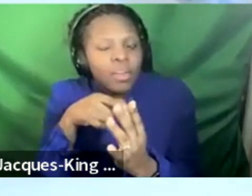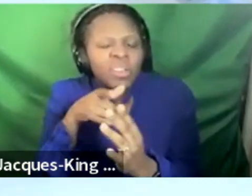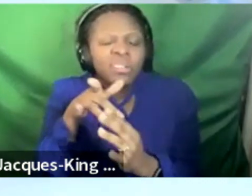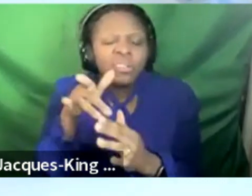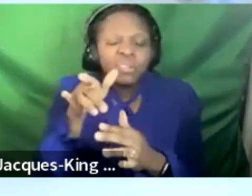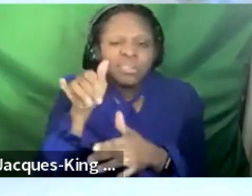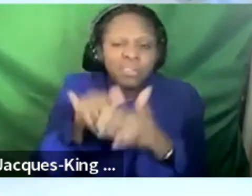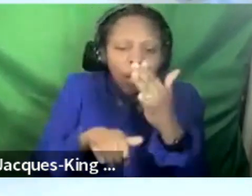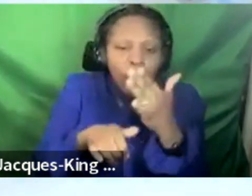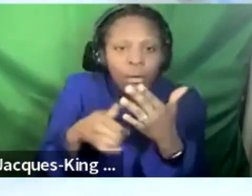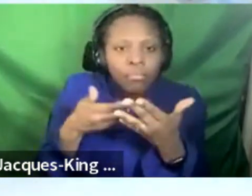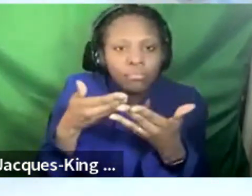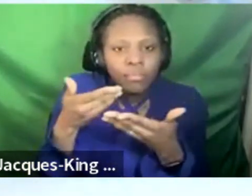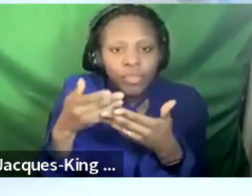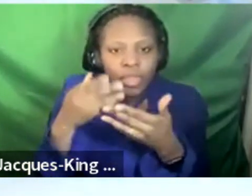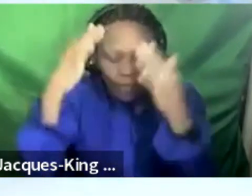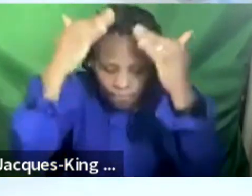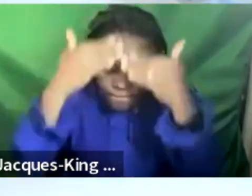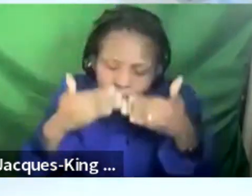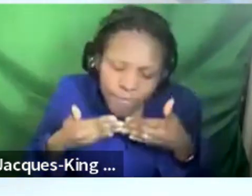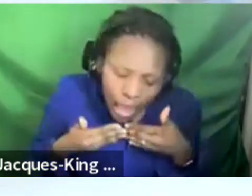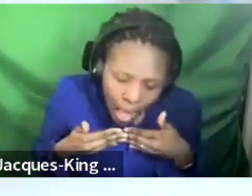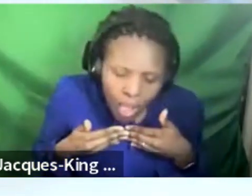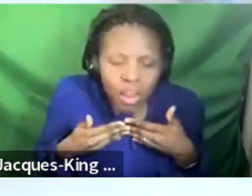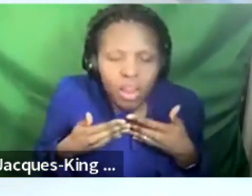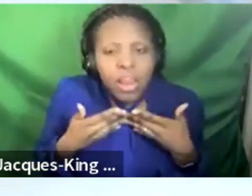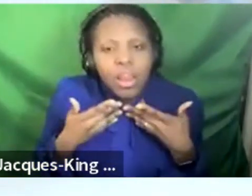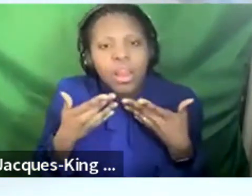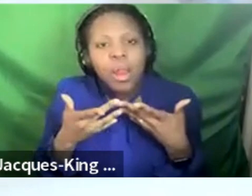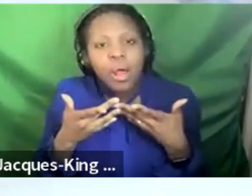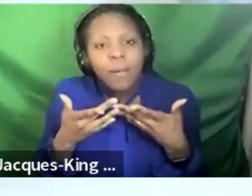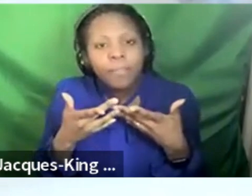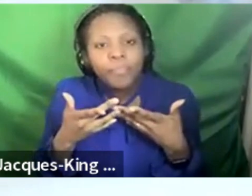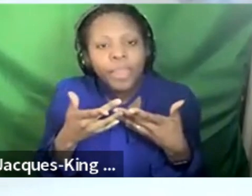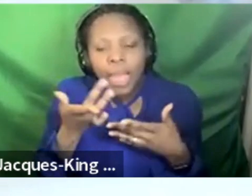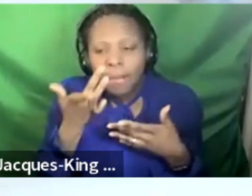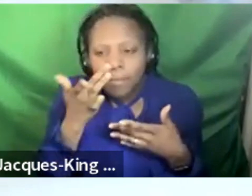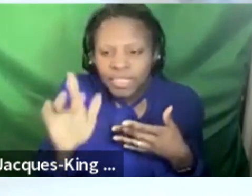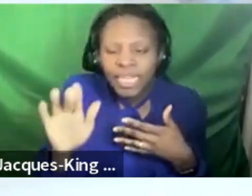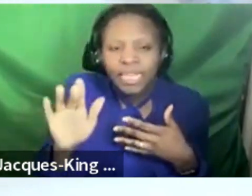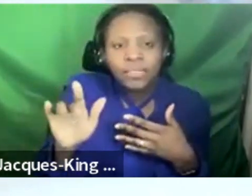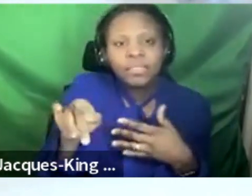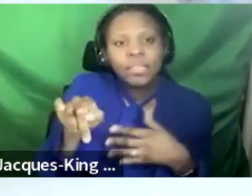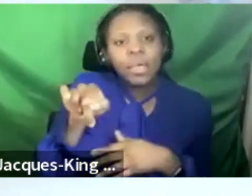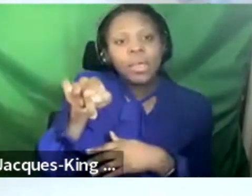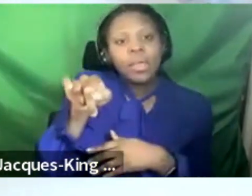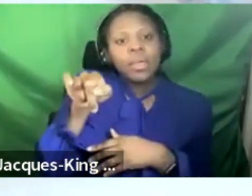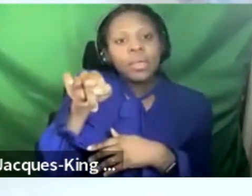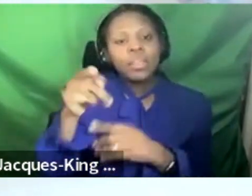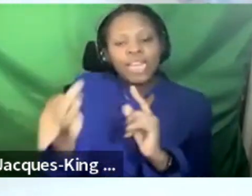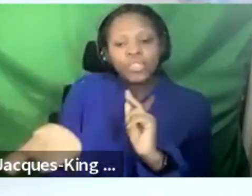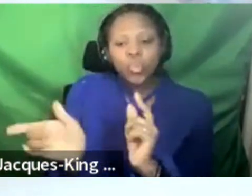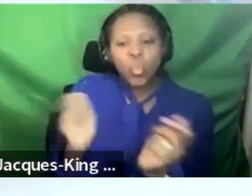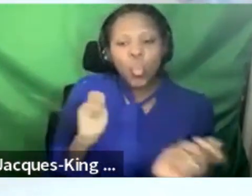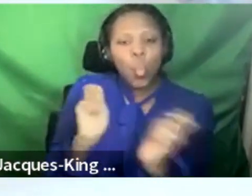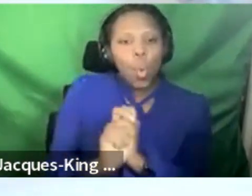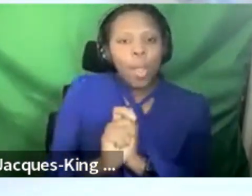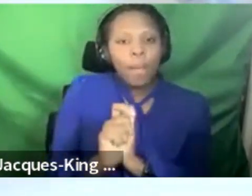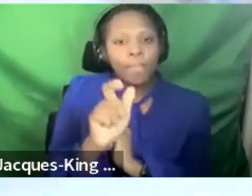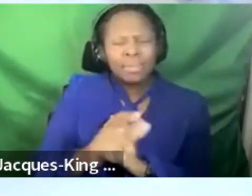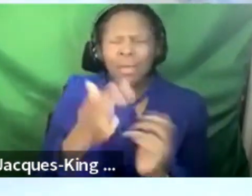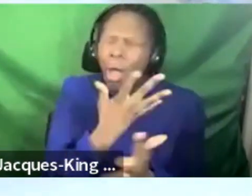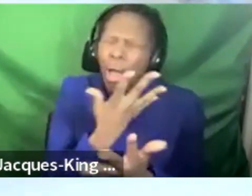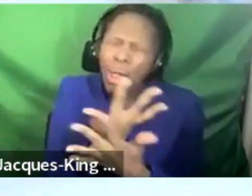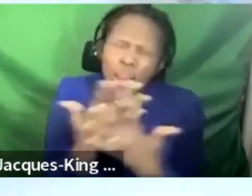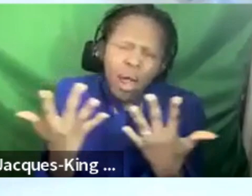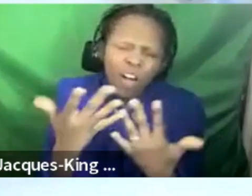Olivia immediately starts playing games with her, puts on like a veil and puts it on her servant and pretends that she is the servant